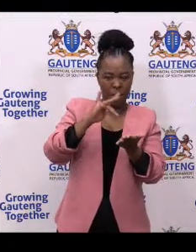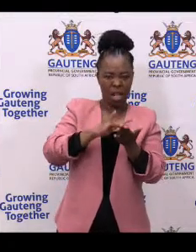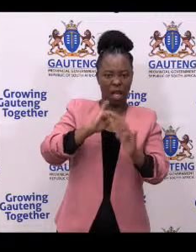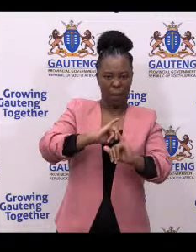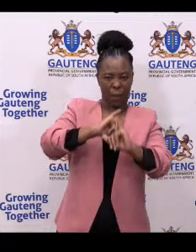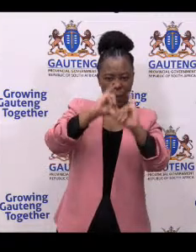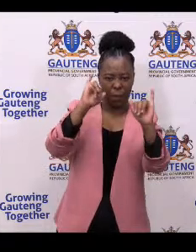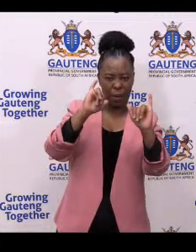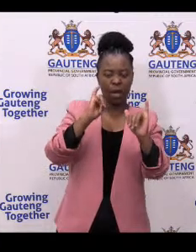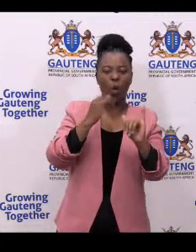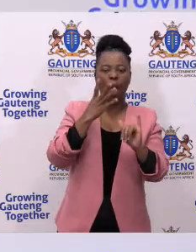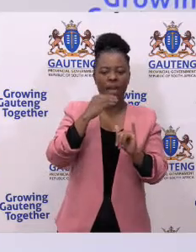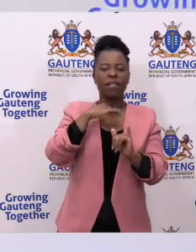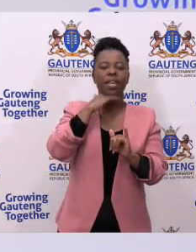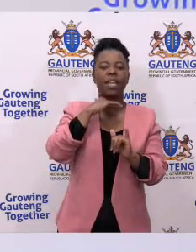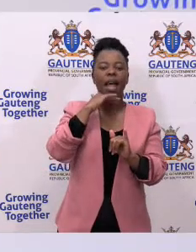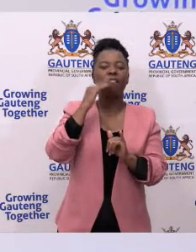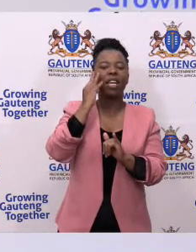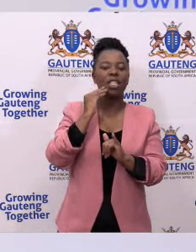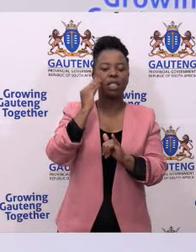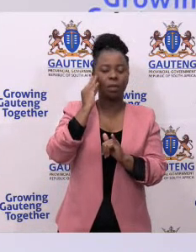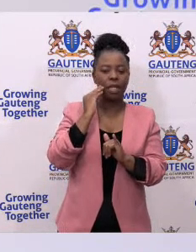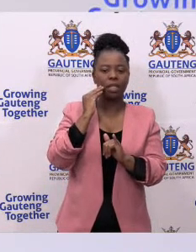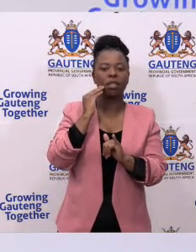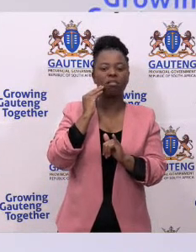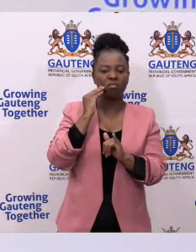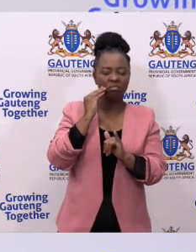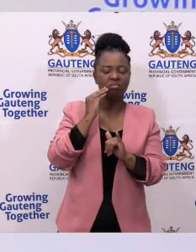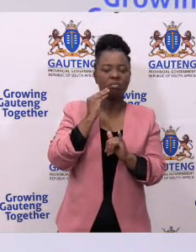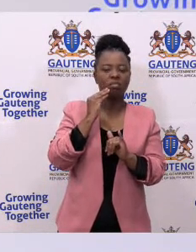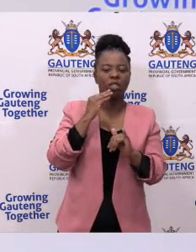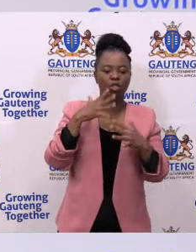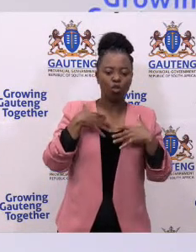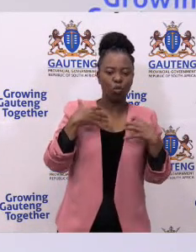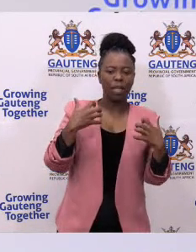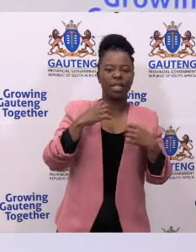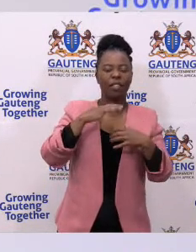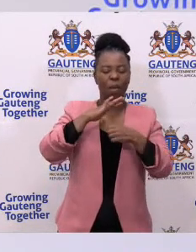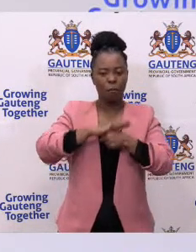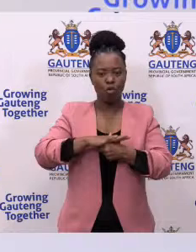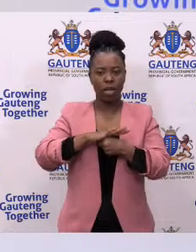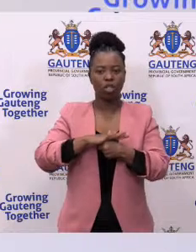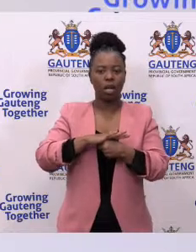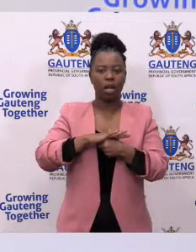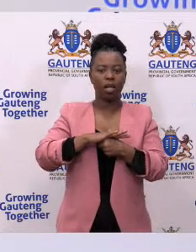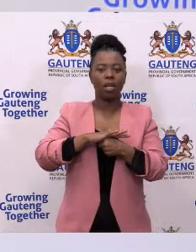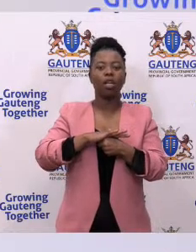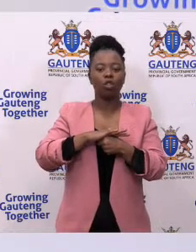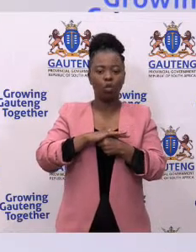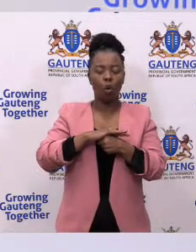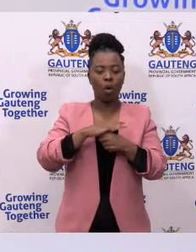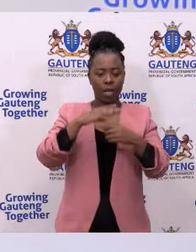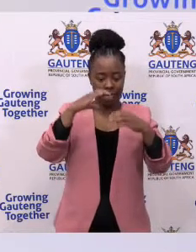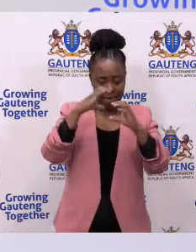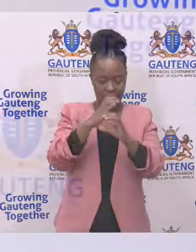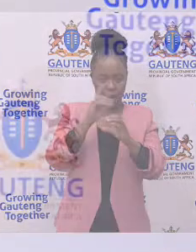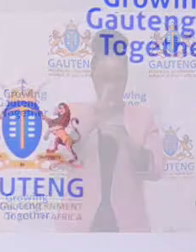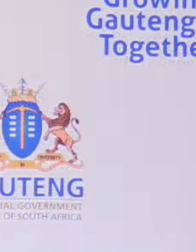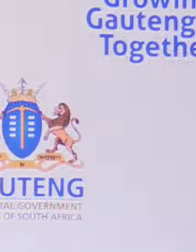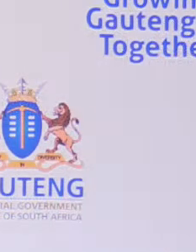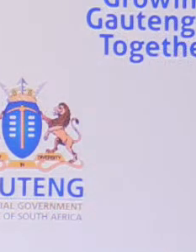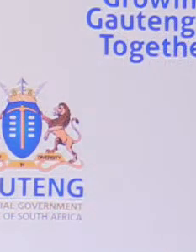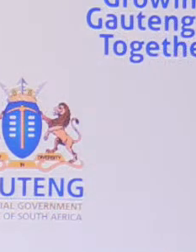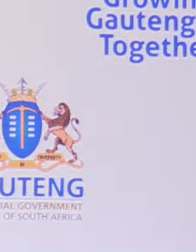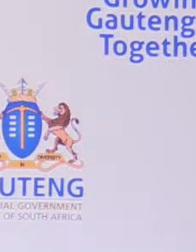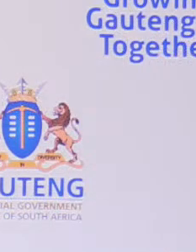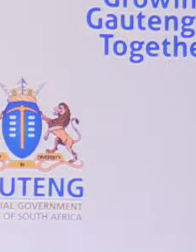be having enough experience in dealing with the pressure and the stress that comes with dealing with the storm. The